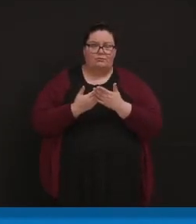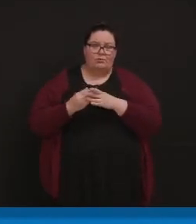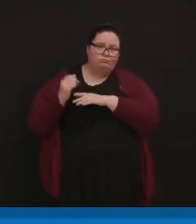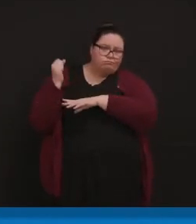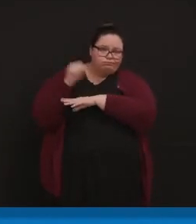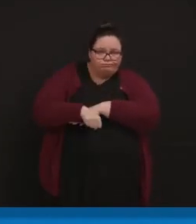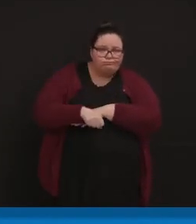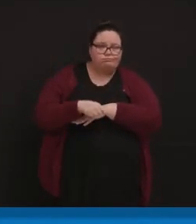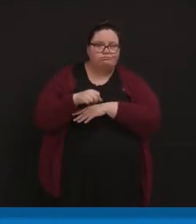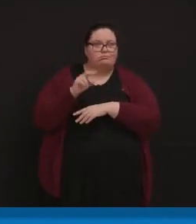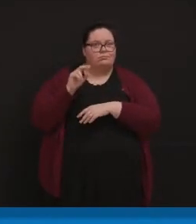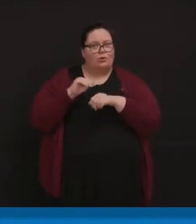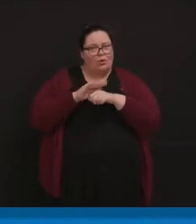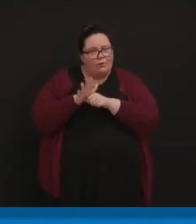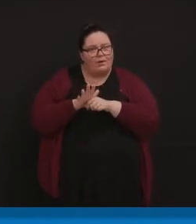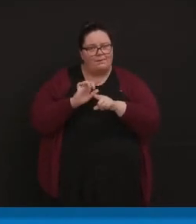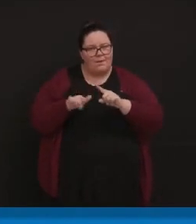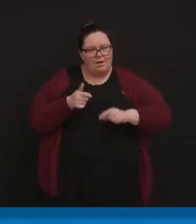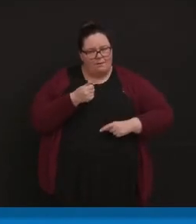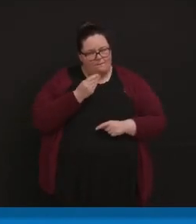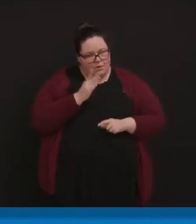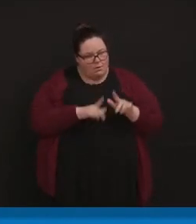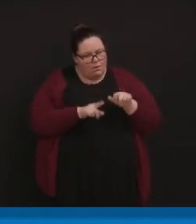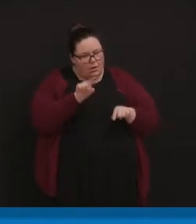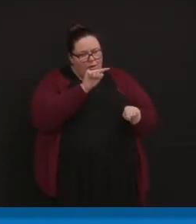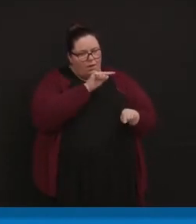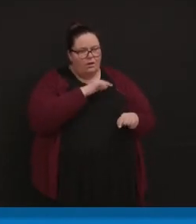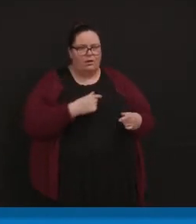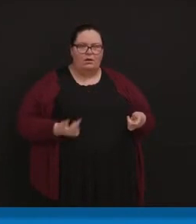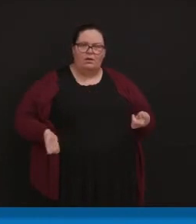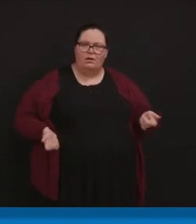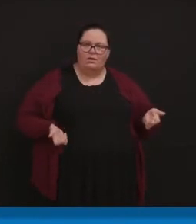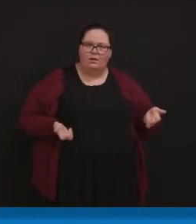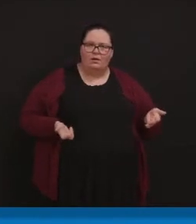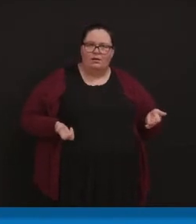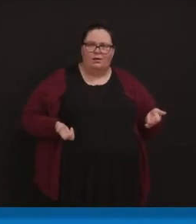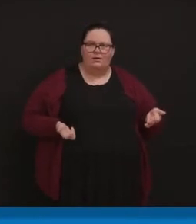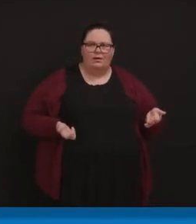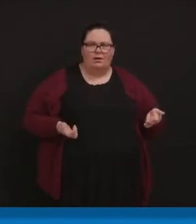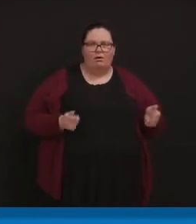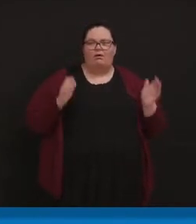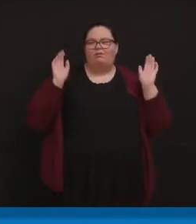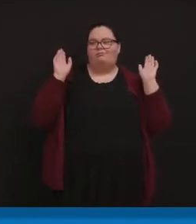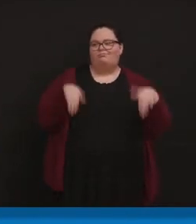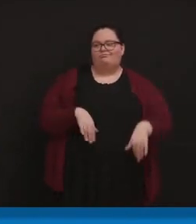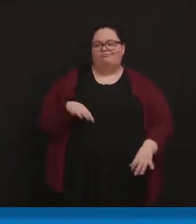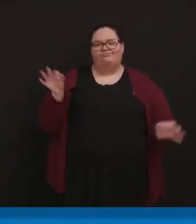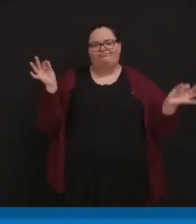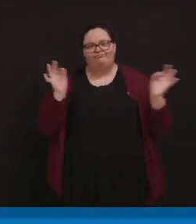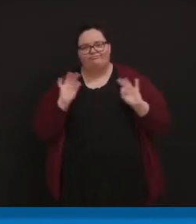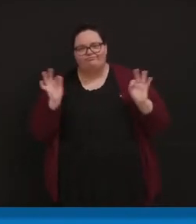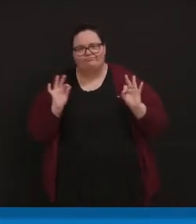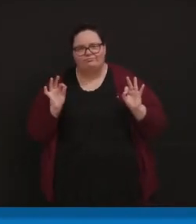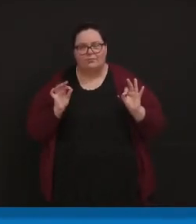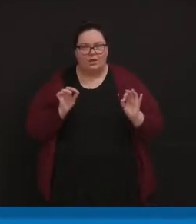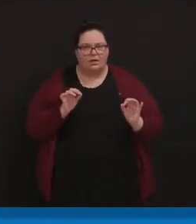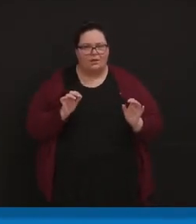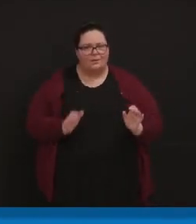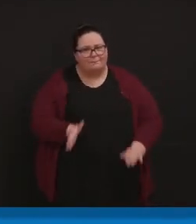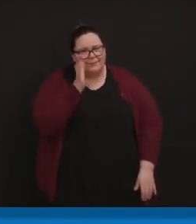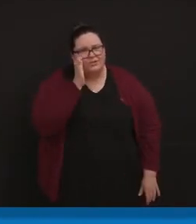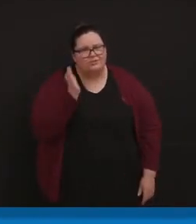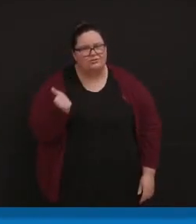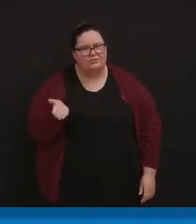pandemic. But for those few out there who refuse to take this seriously, open your eyes, turn